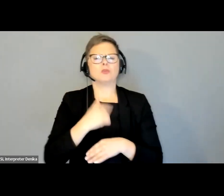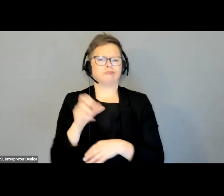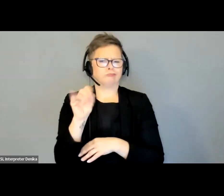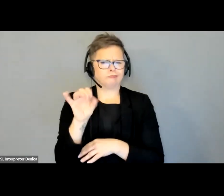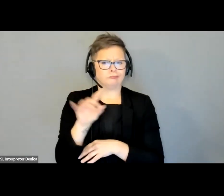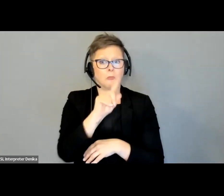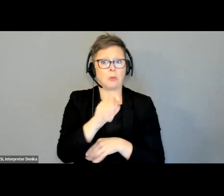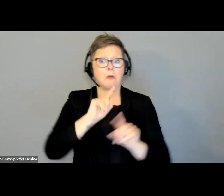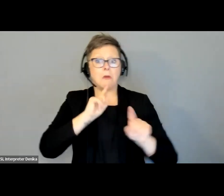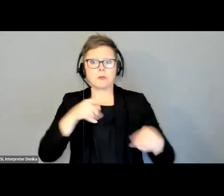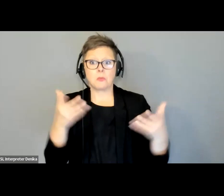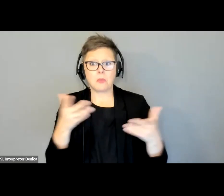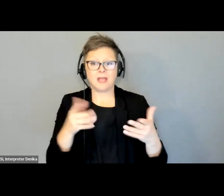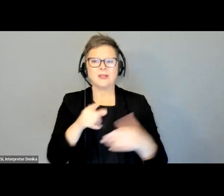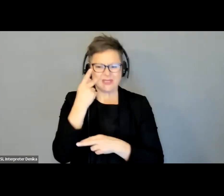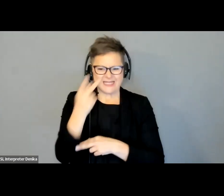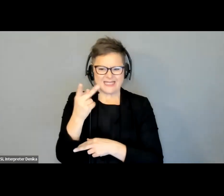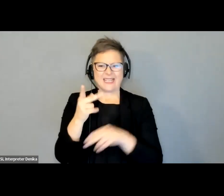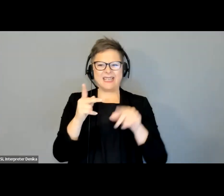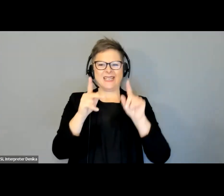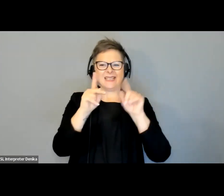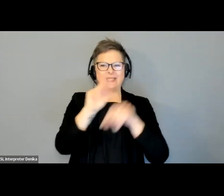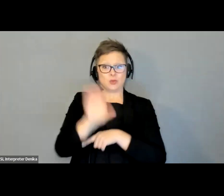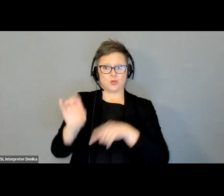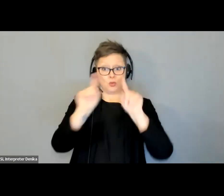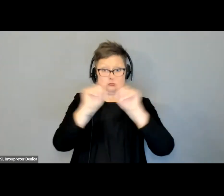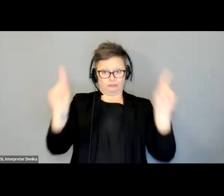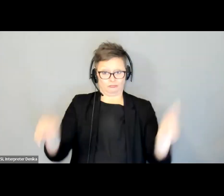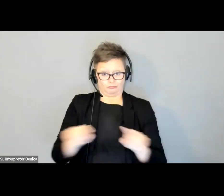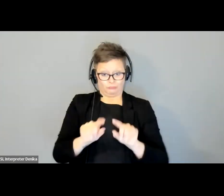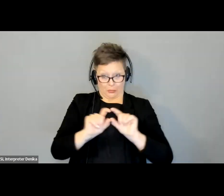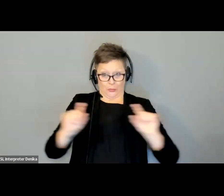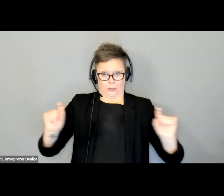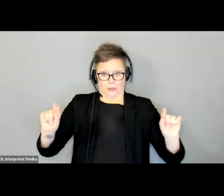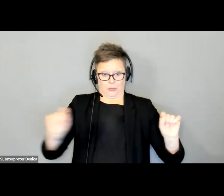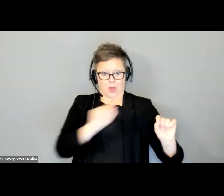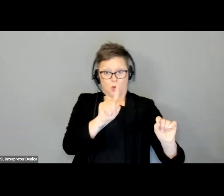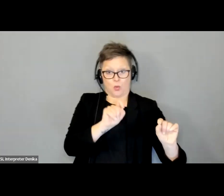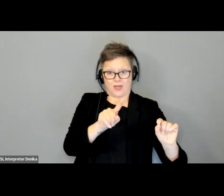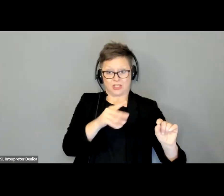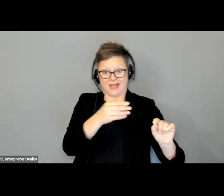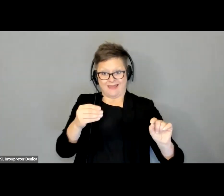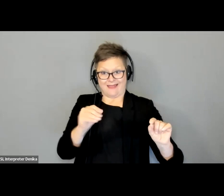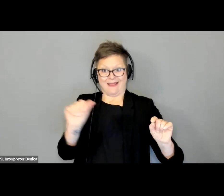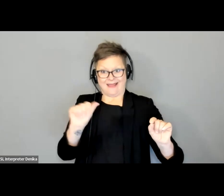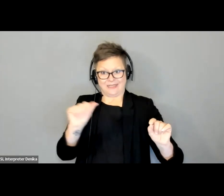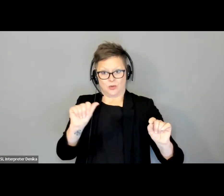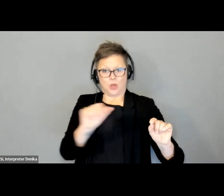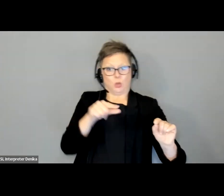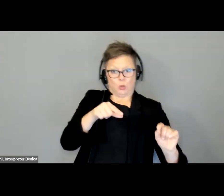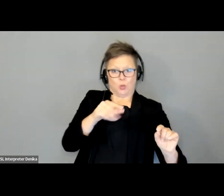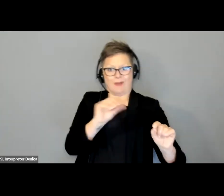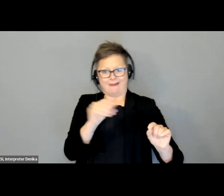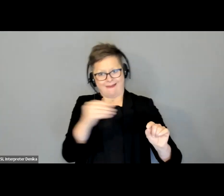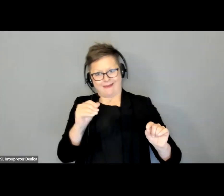answer session, you will see on your Zoom screen a question and answer box. Please type your question in that box, which will then